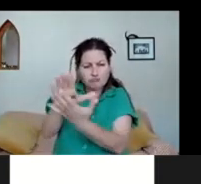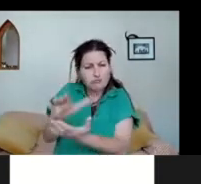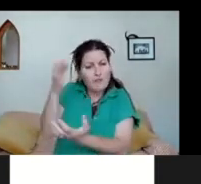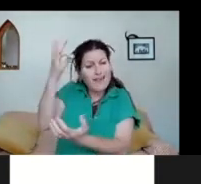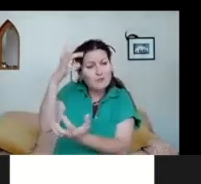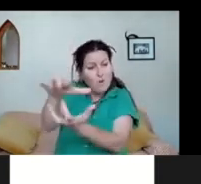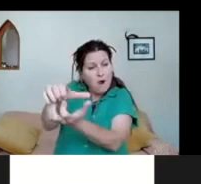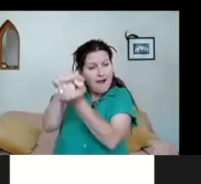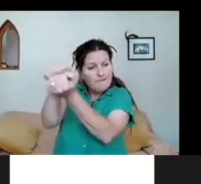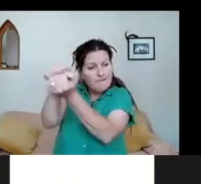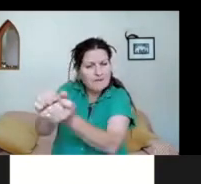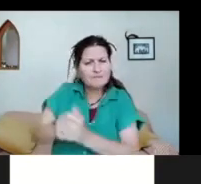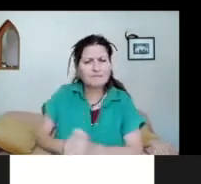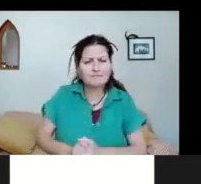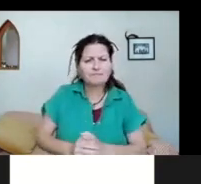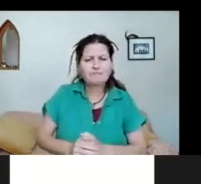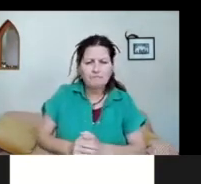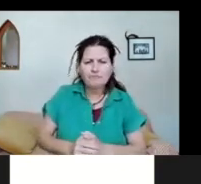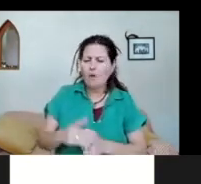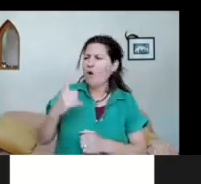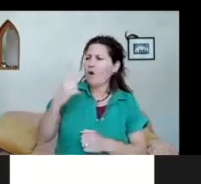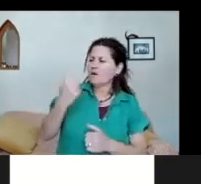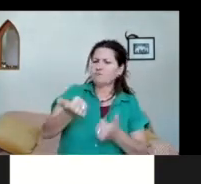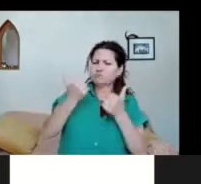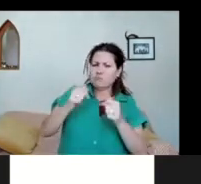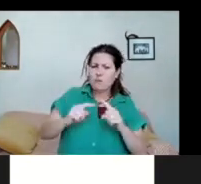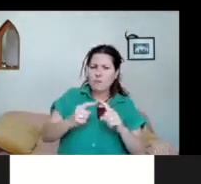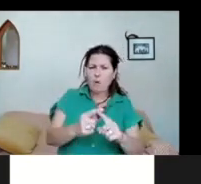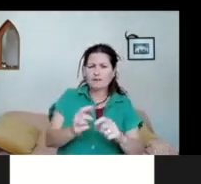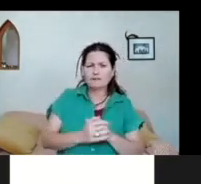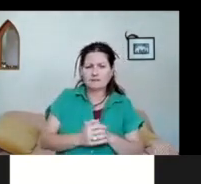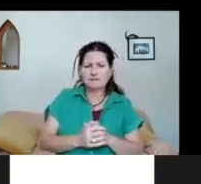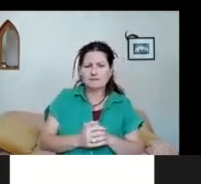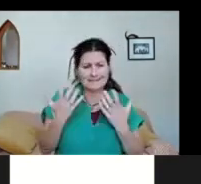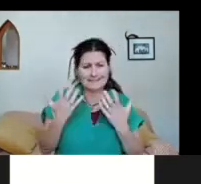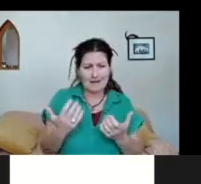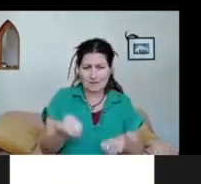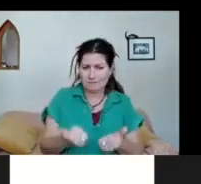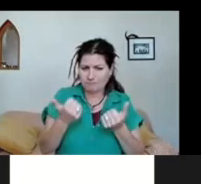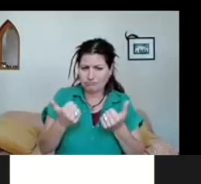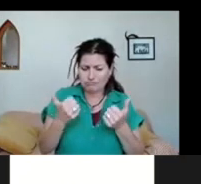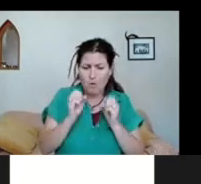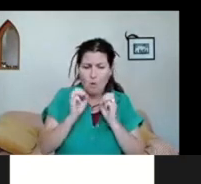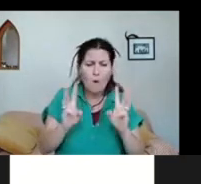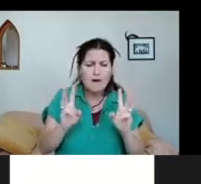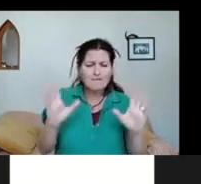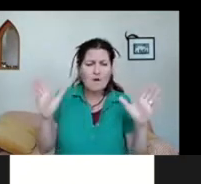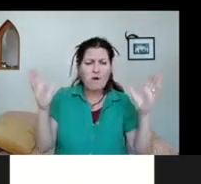And it's obviously a wonderful room today. We've had, you know, with incredible people in the